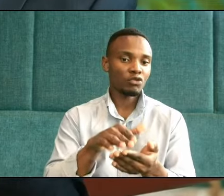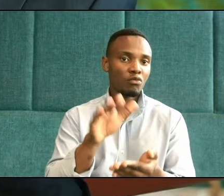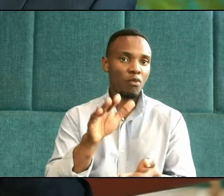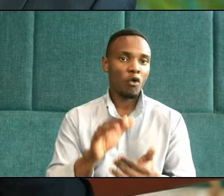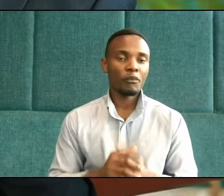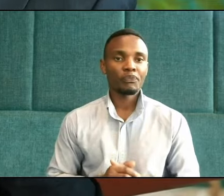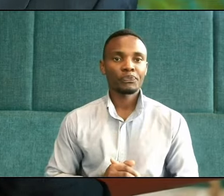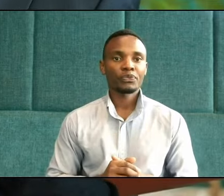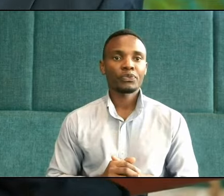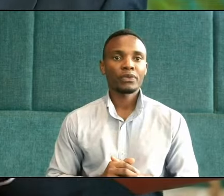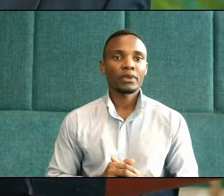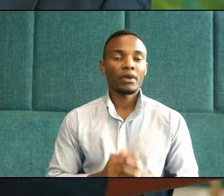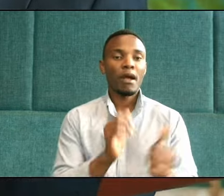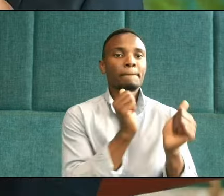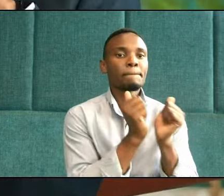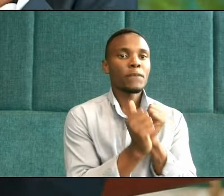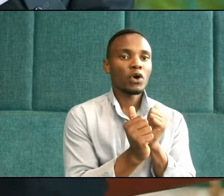says,